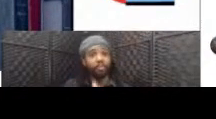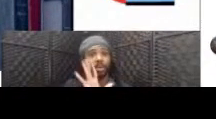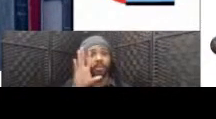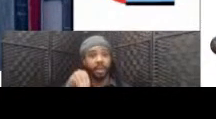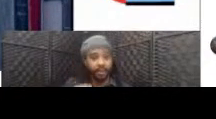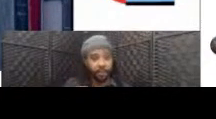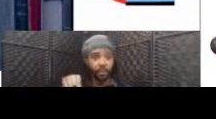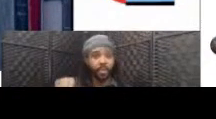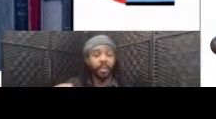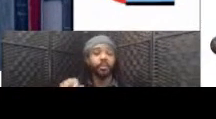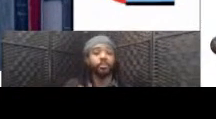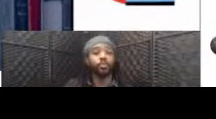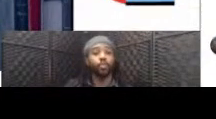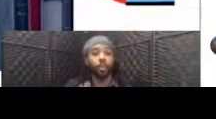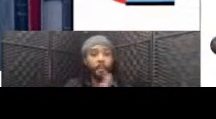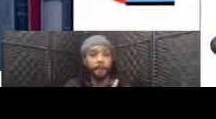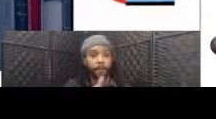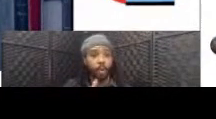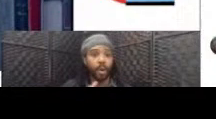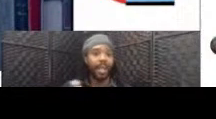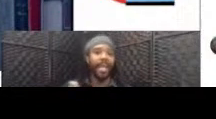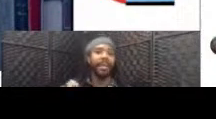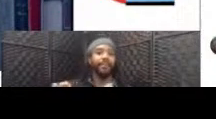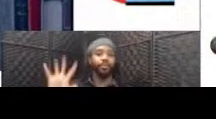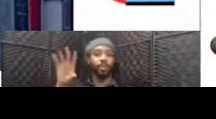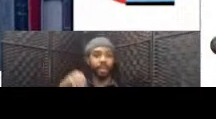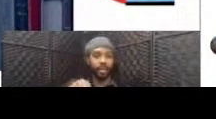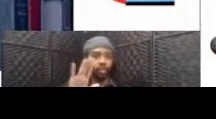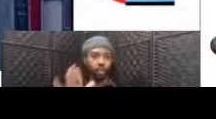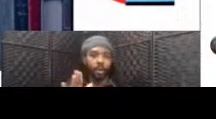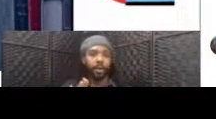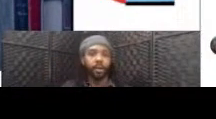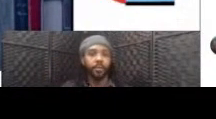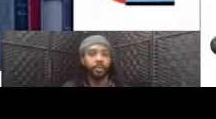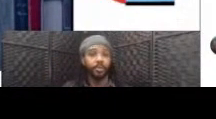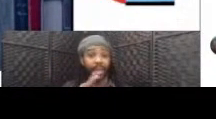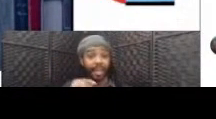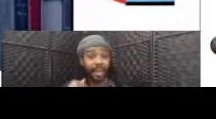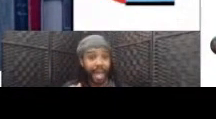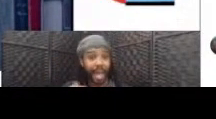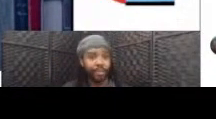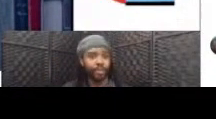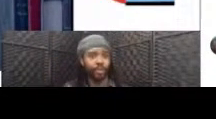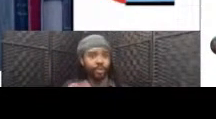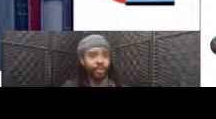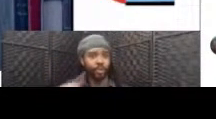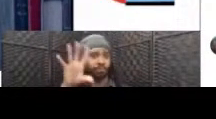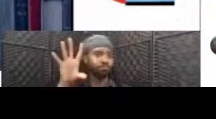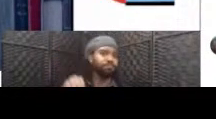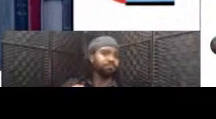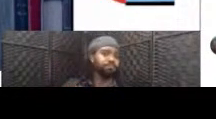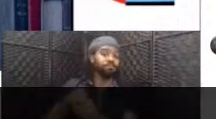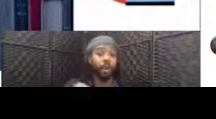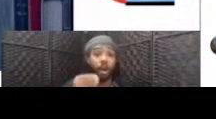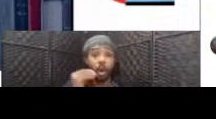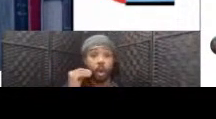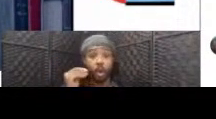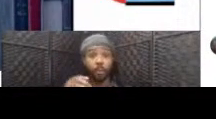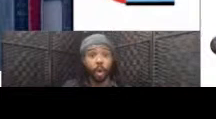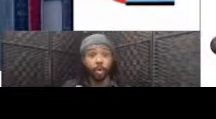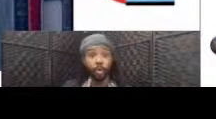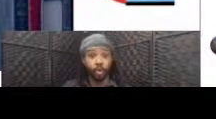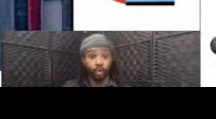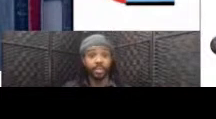of the school board efforts in your community. And I encourage you to do so. Homeowners insurance would do the same